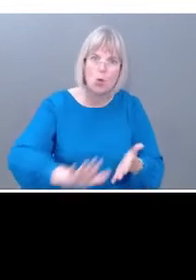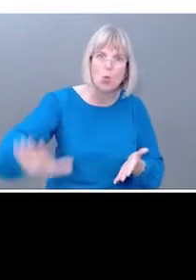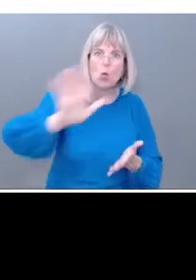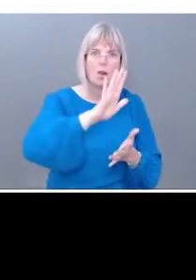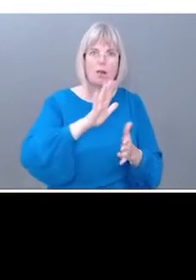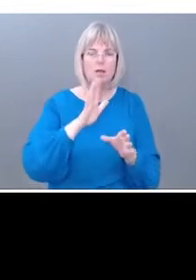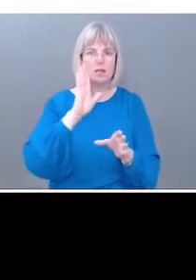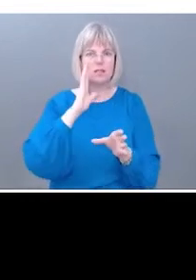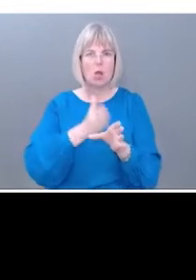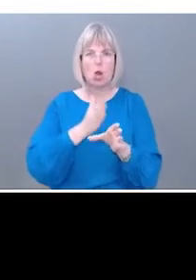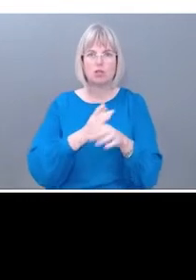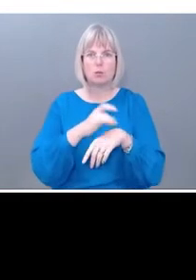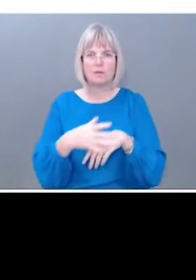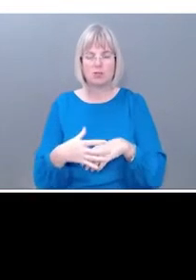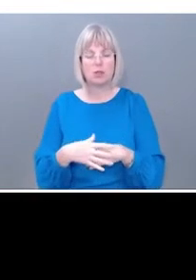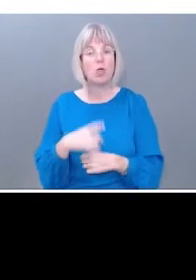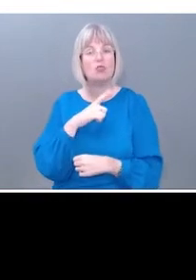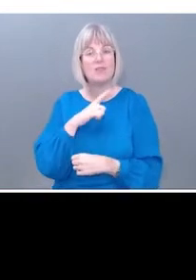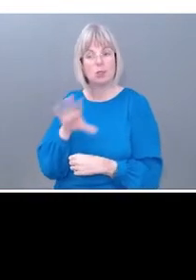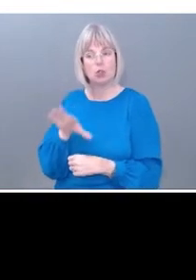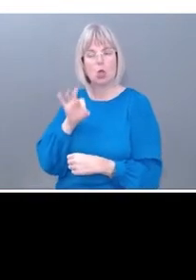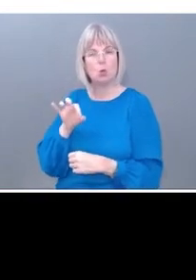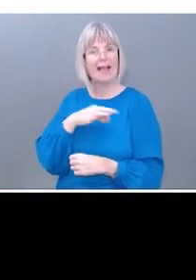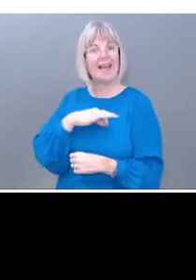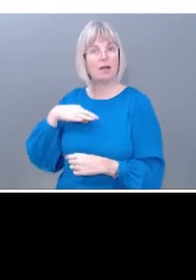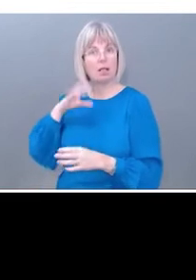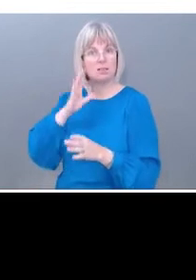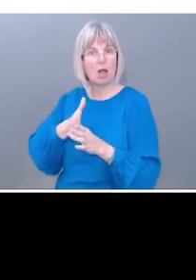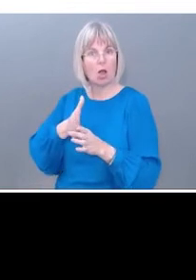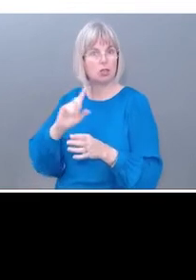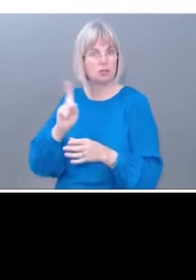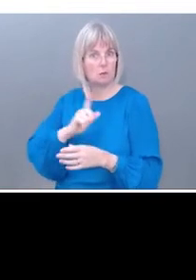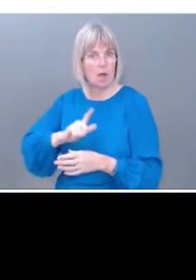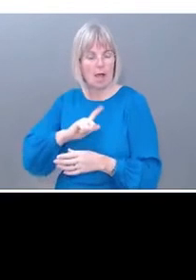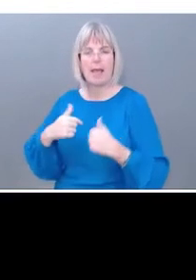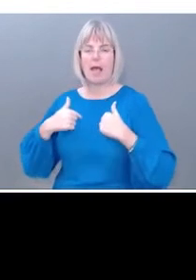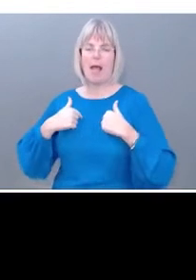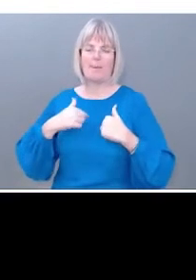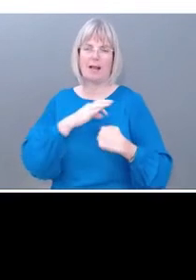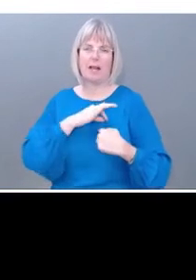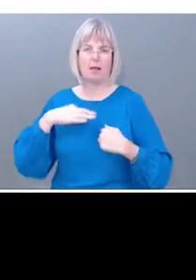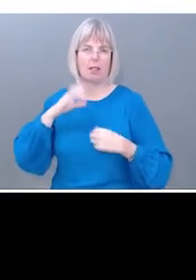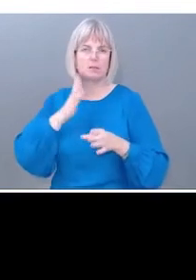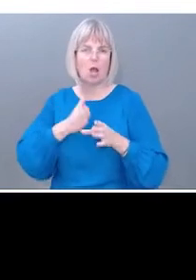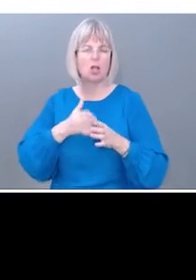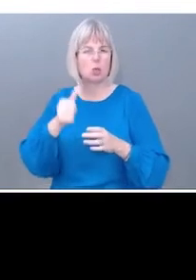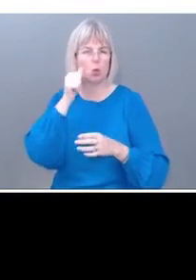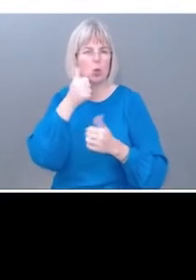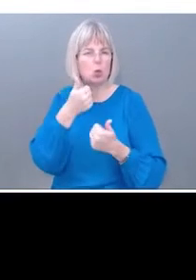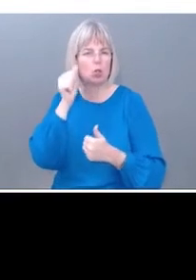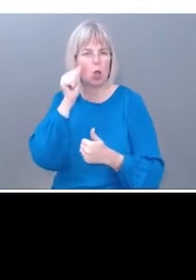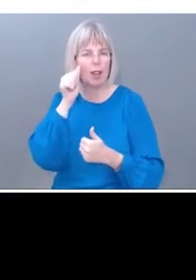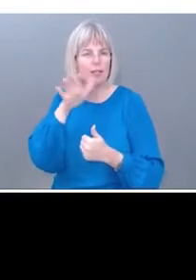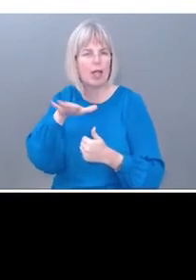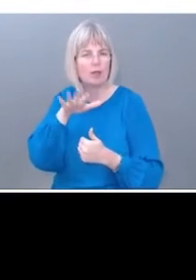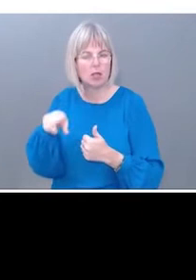chose clinical psychology is I'm a clinical psychologist, so I know what some of the good work that's being done there, and as I said before, the kind of initiatives